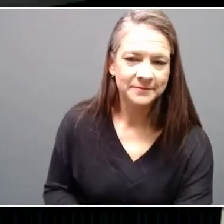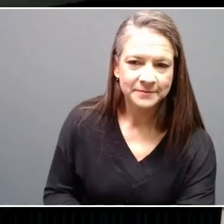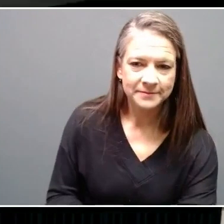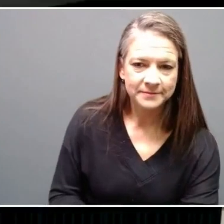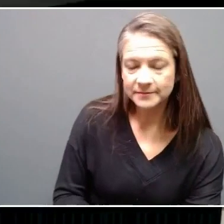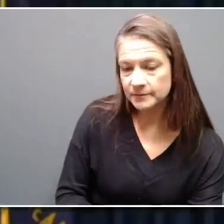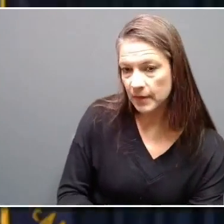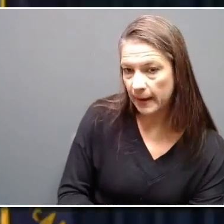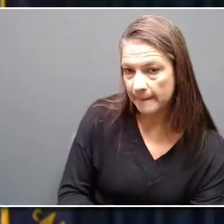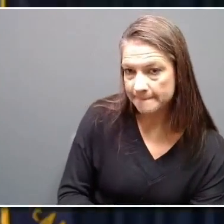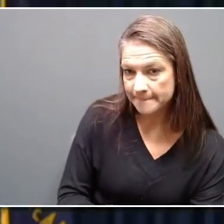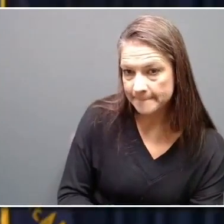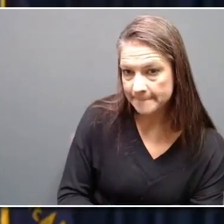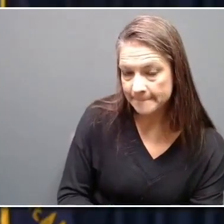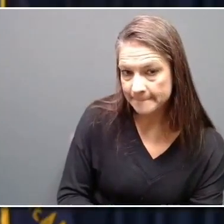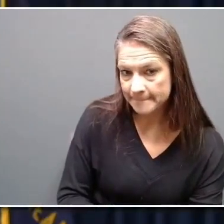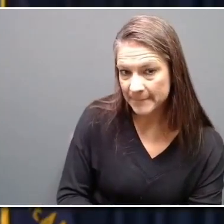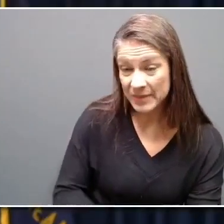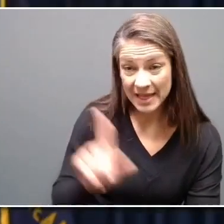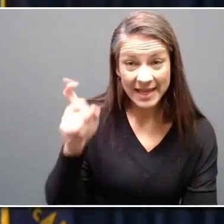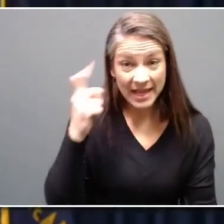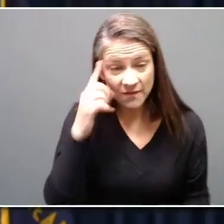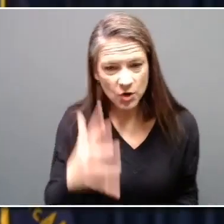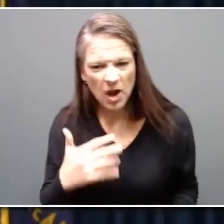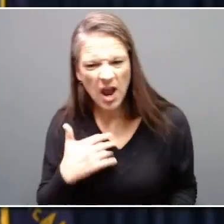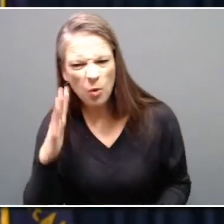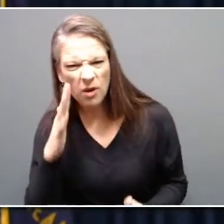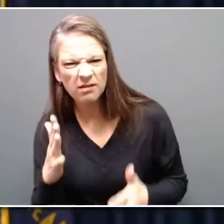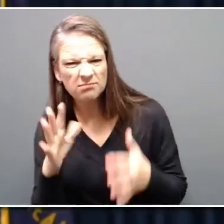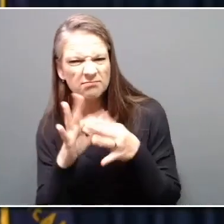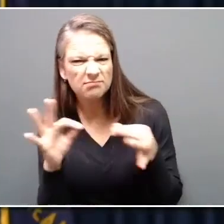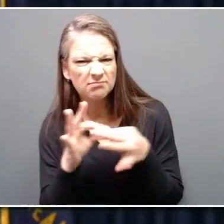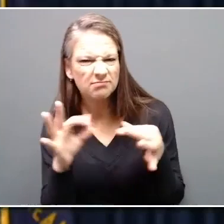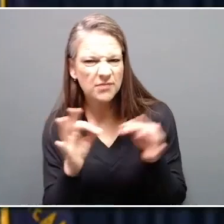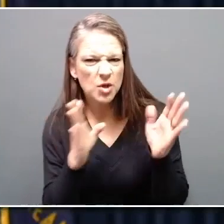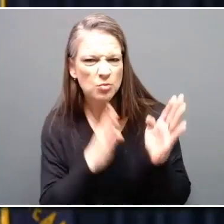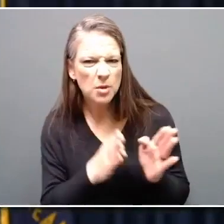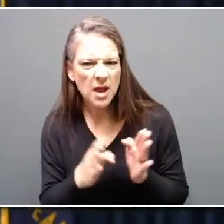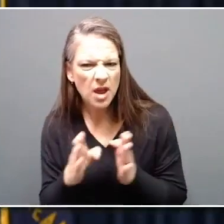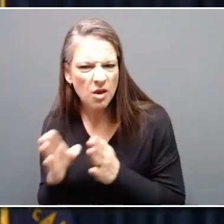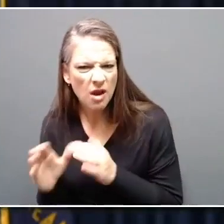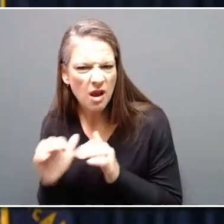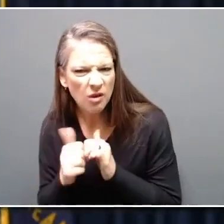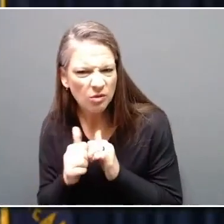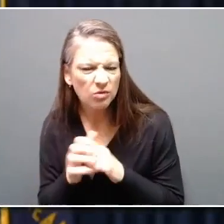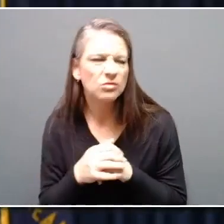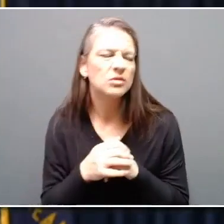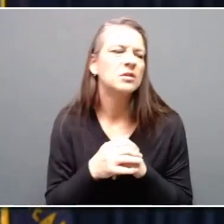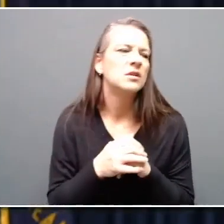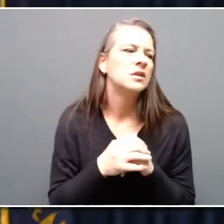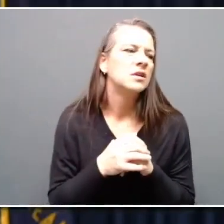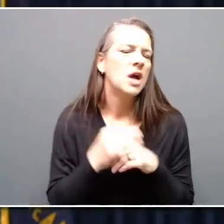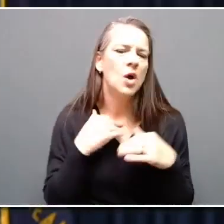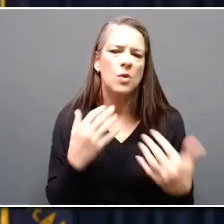Governor. Yeah, Governor, I'm just going to dig in a little bit more on our preparedness and a little bit in the rearview mirror on what we've done in the